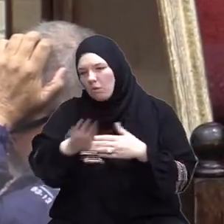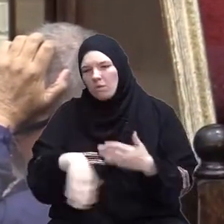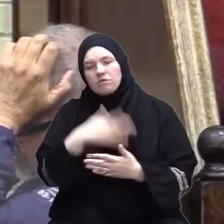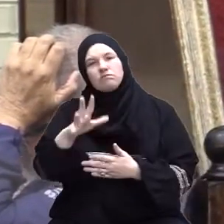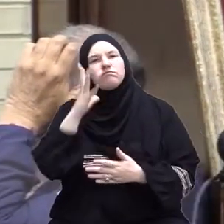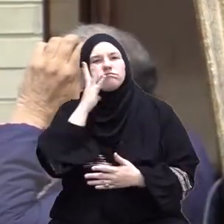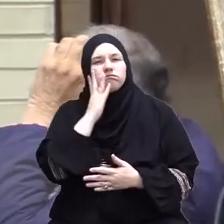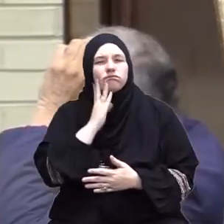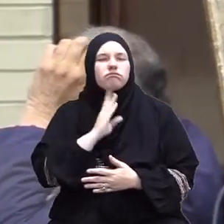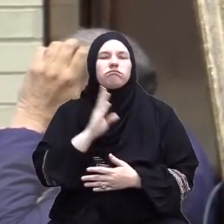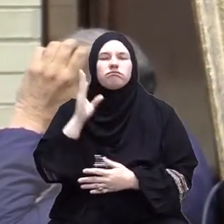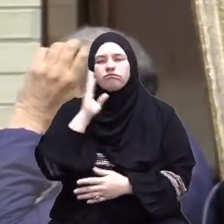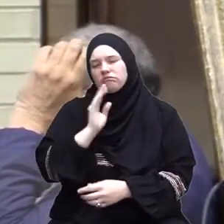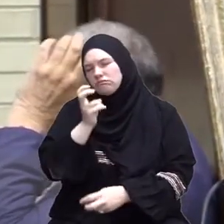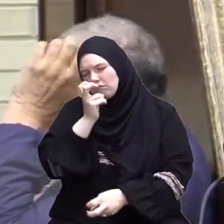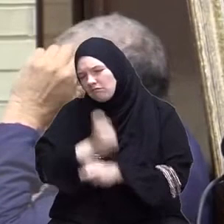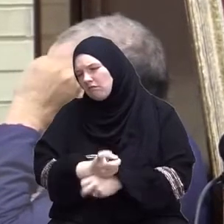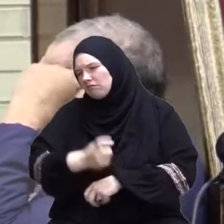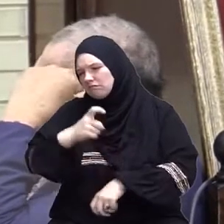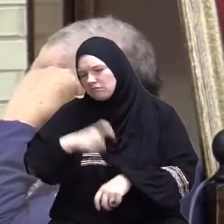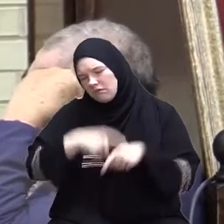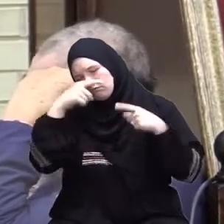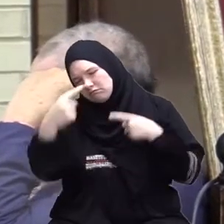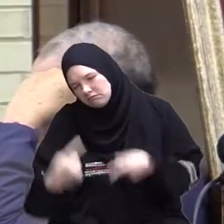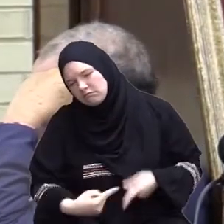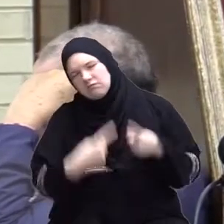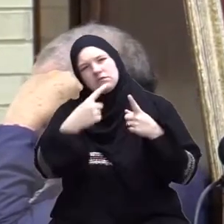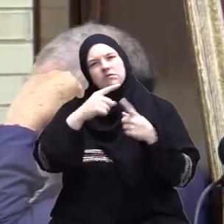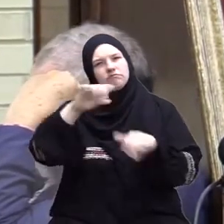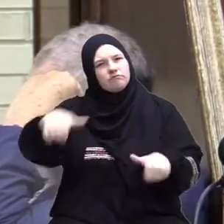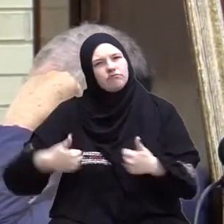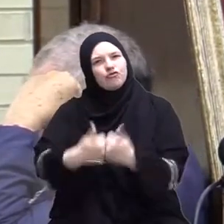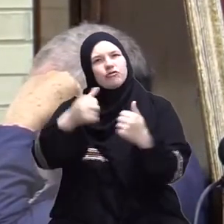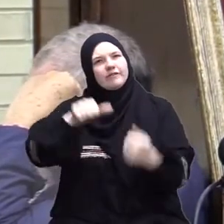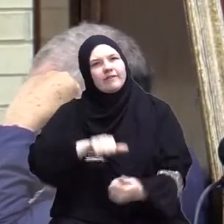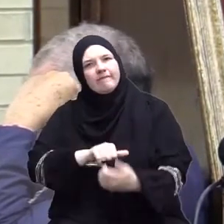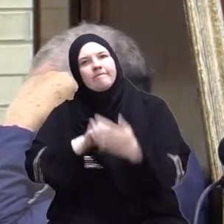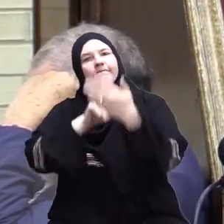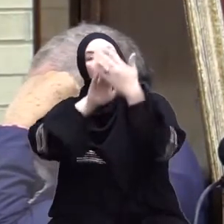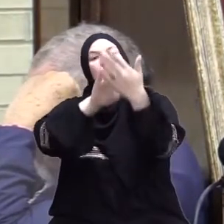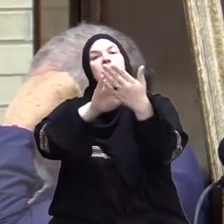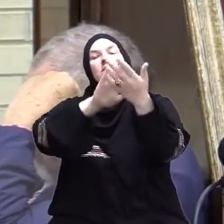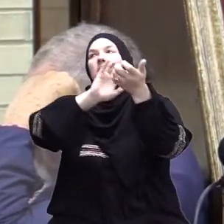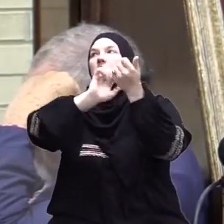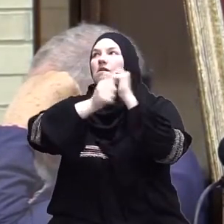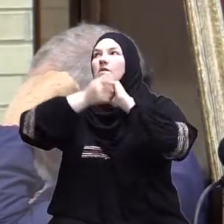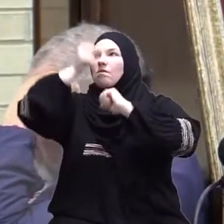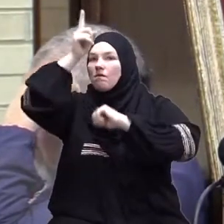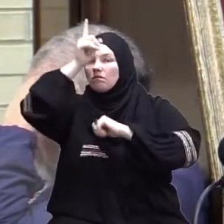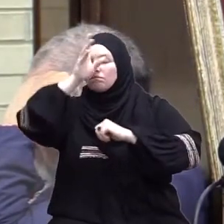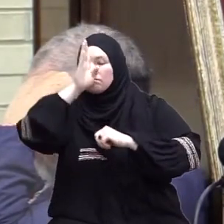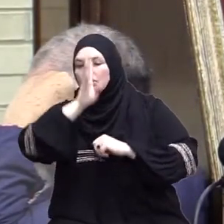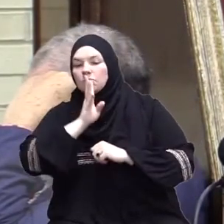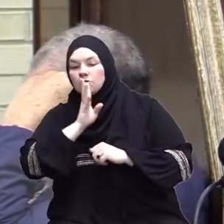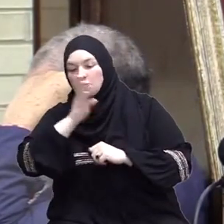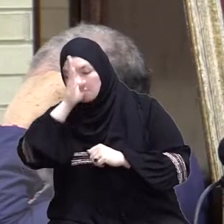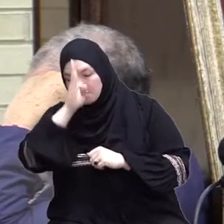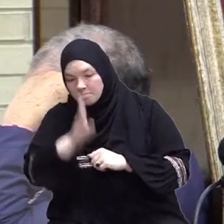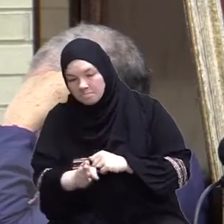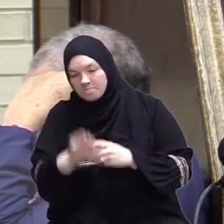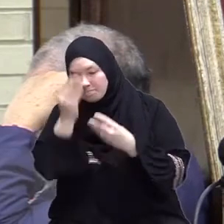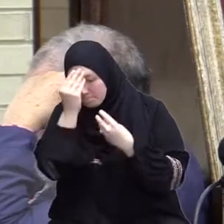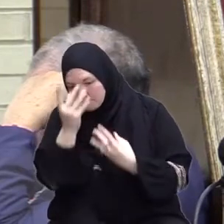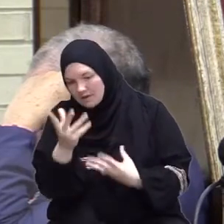of difficulties and struggle, and also what they have responded with to the challenges of their